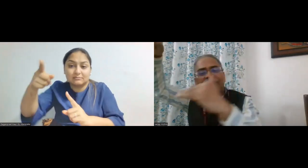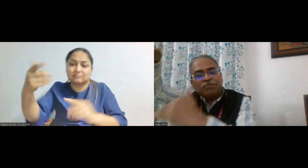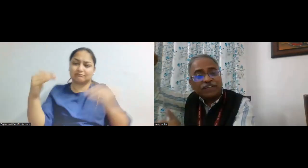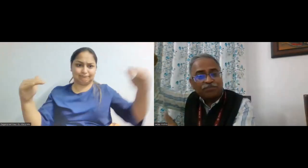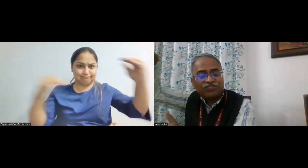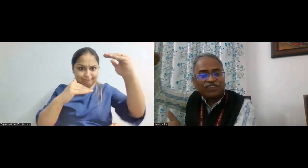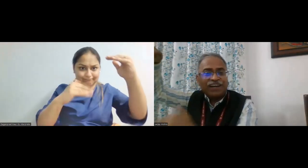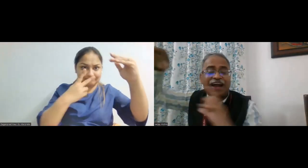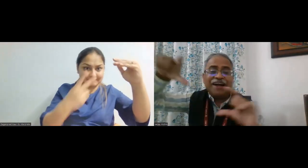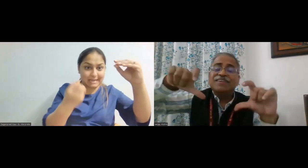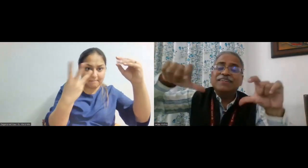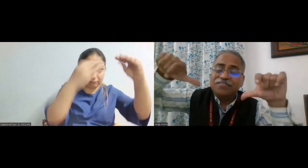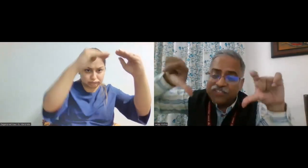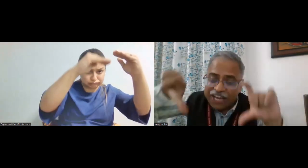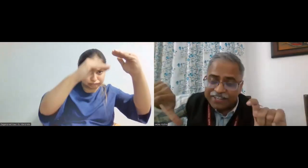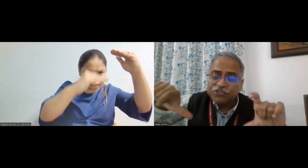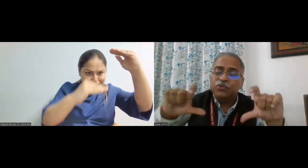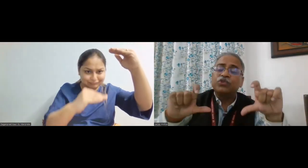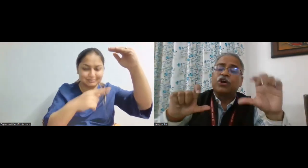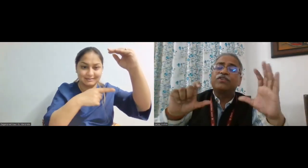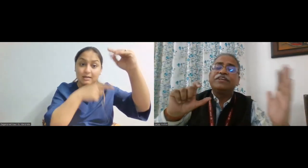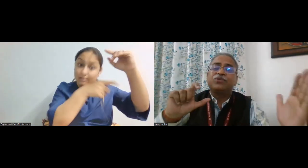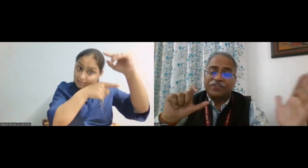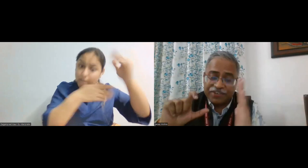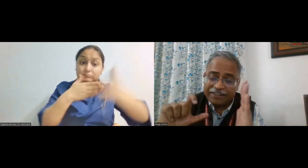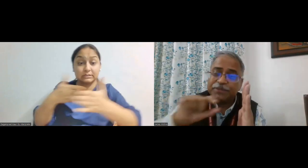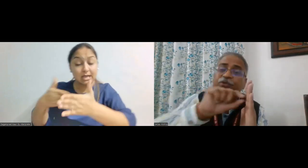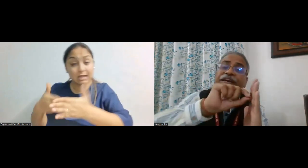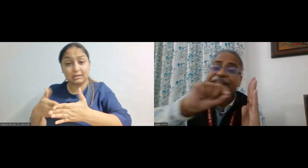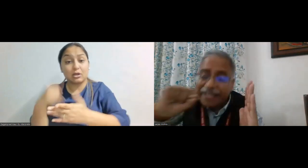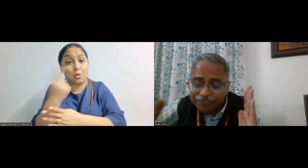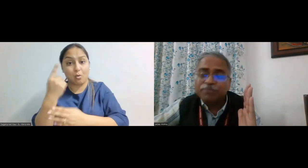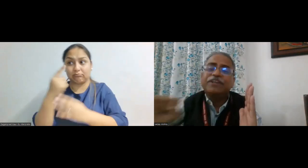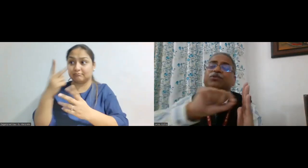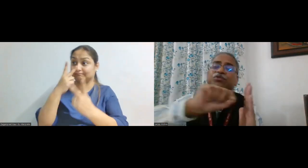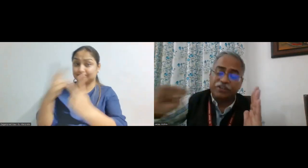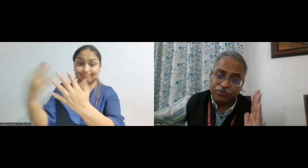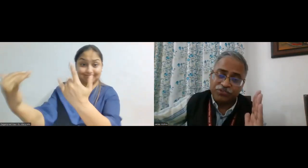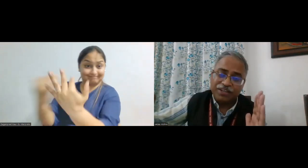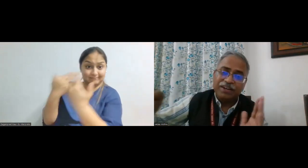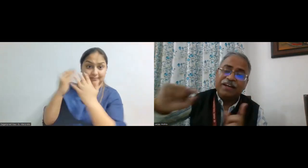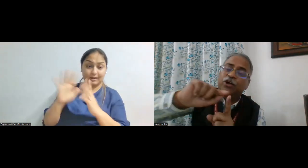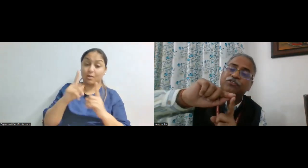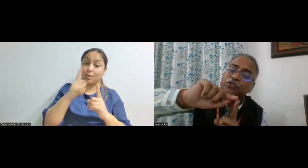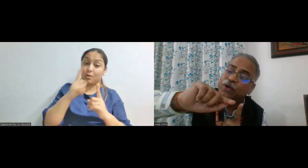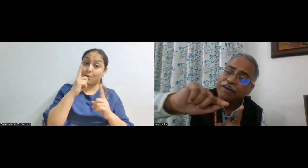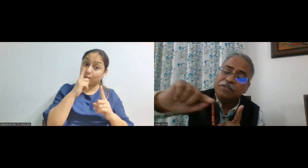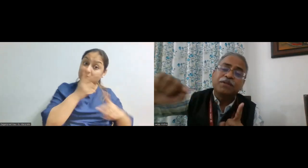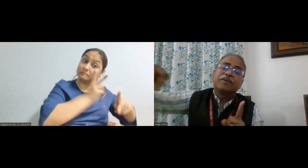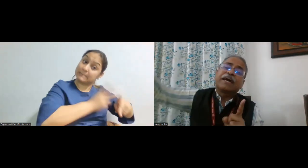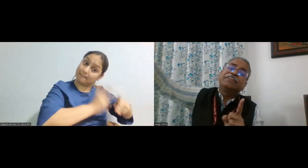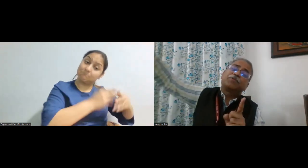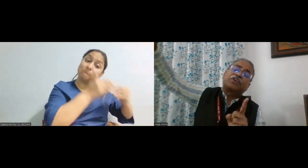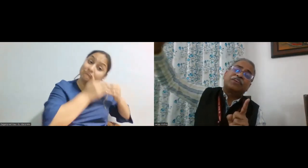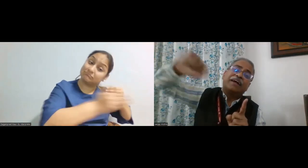is where the number dips. And it's a challenge to not only to attract, but to retain women into the workforce and also to have